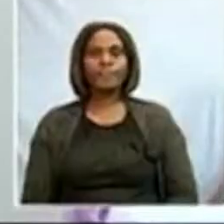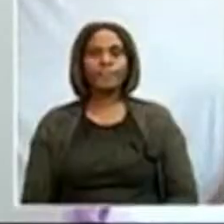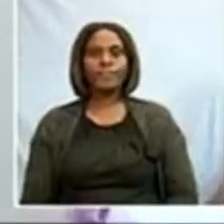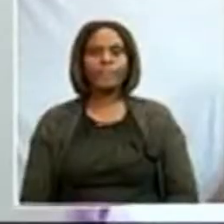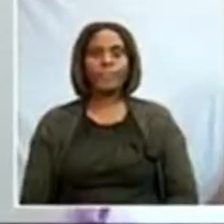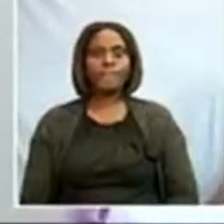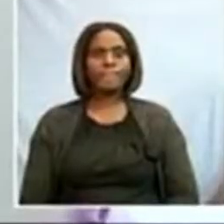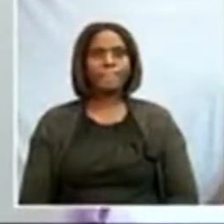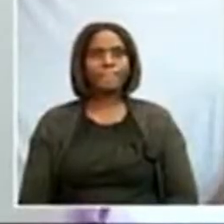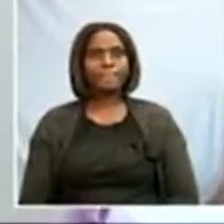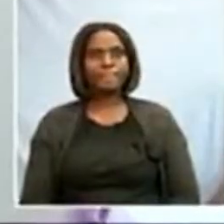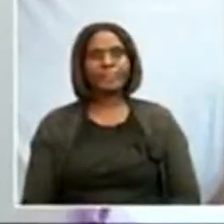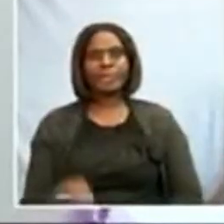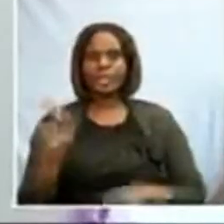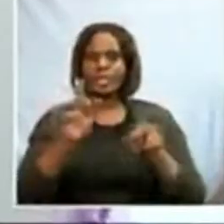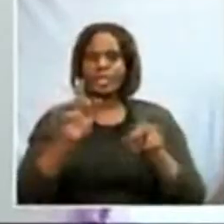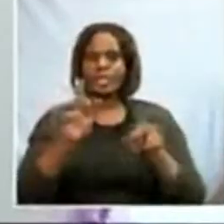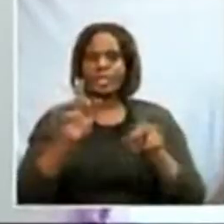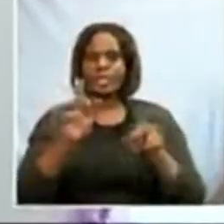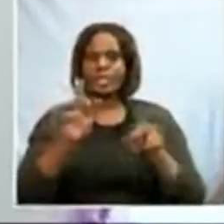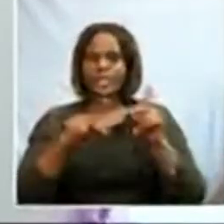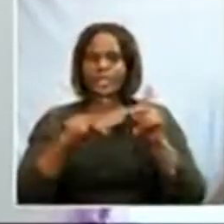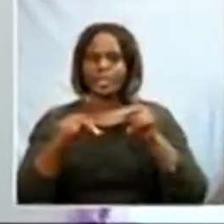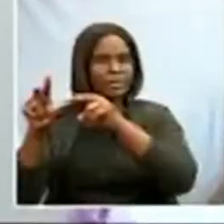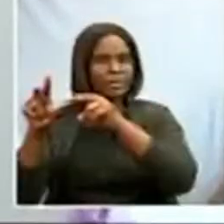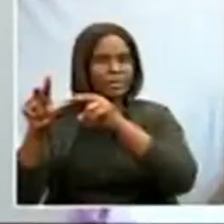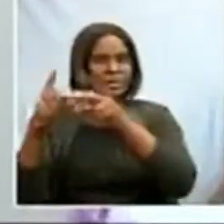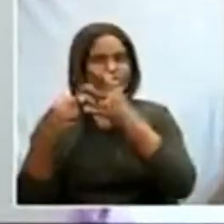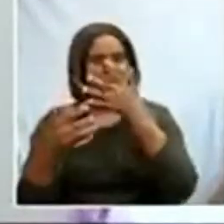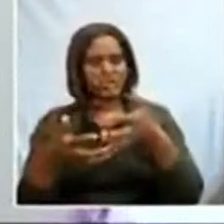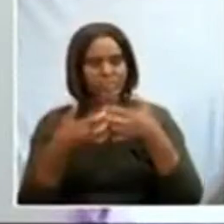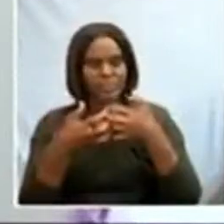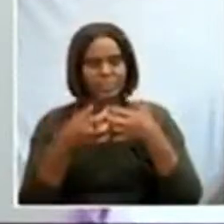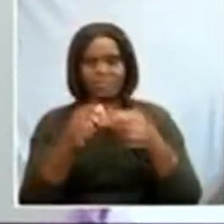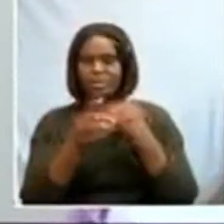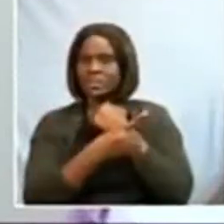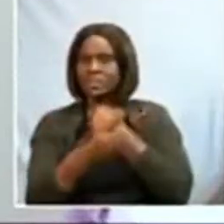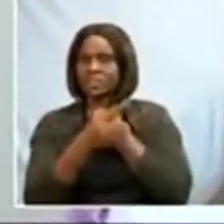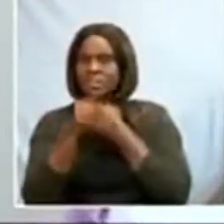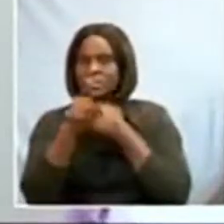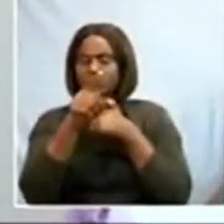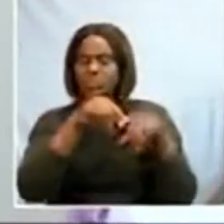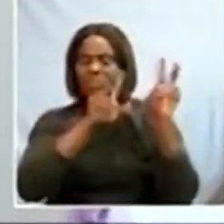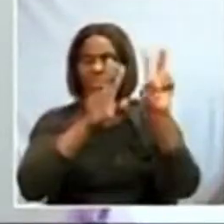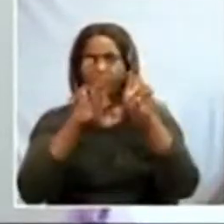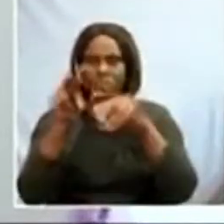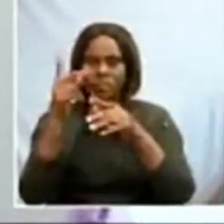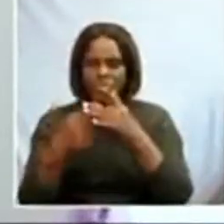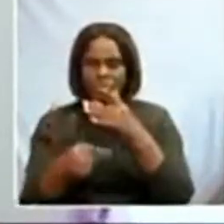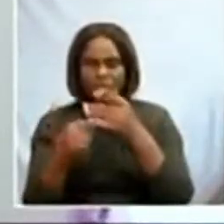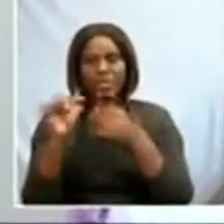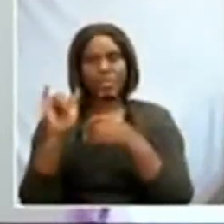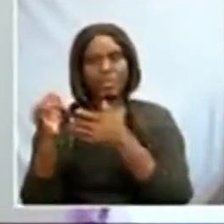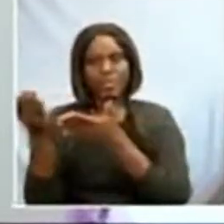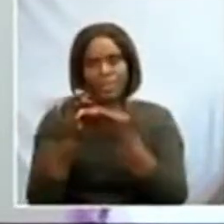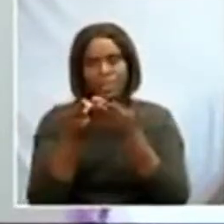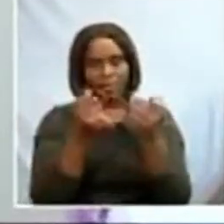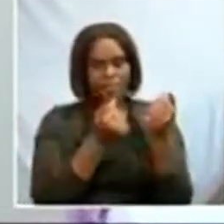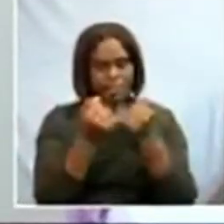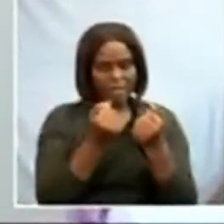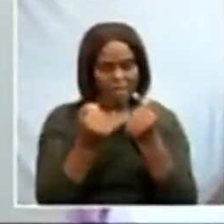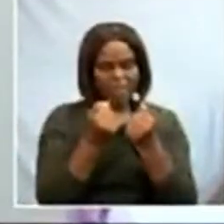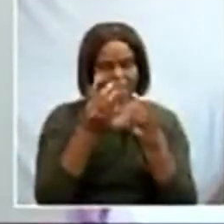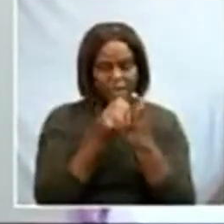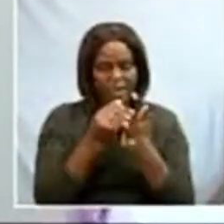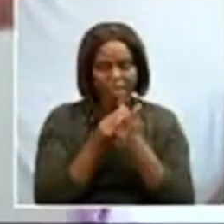So what do people monitor? Engineering department, because here's the vehicle, here's the money, go and check